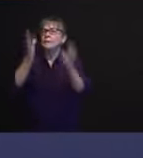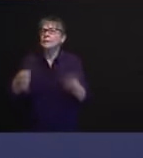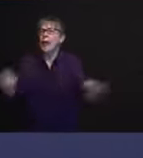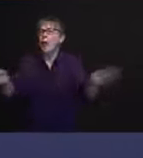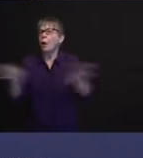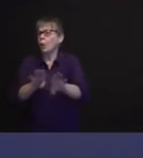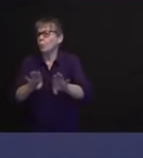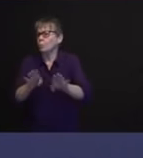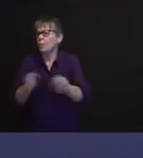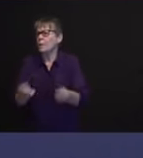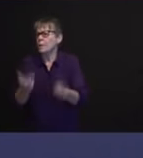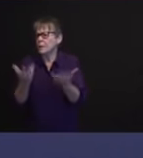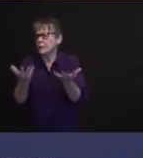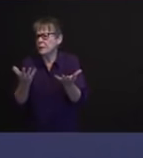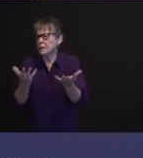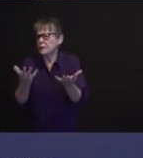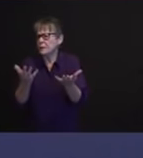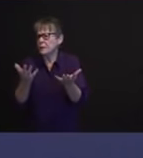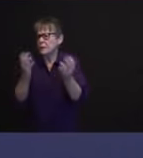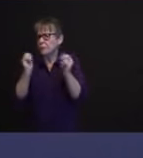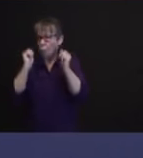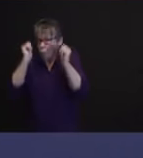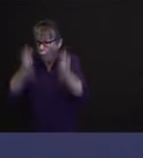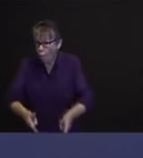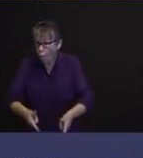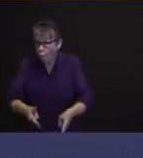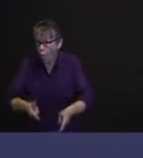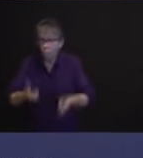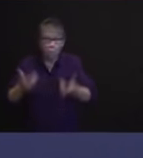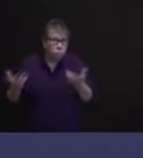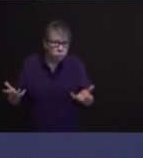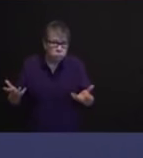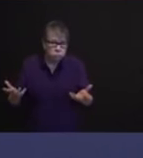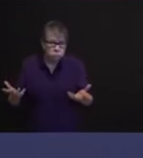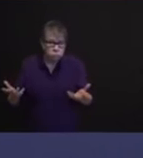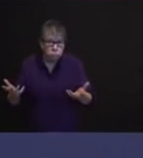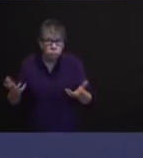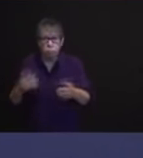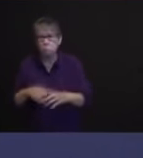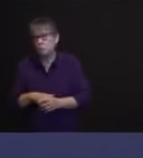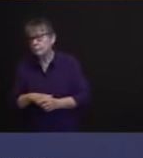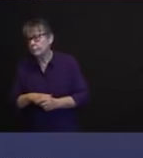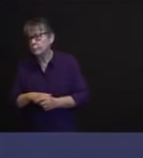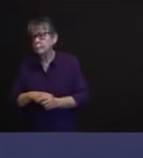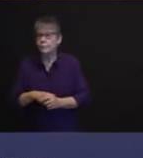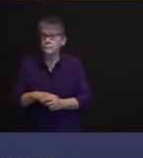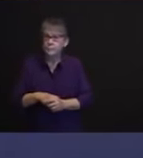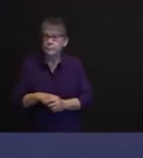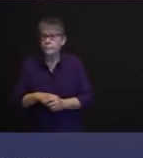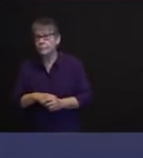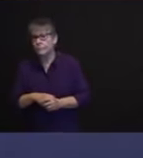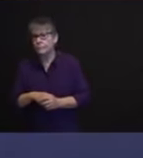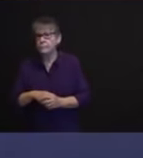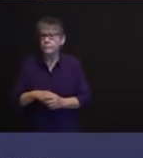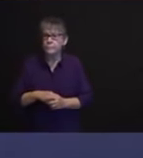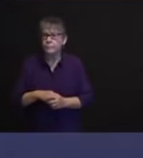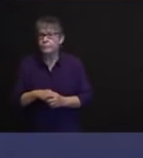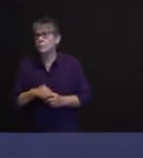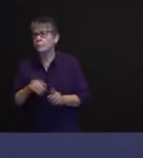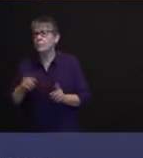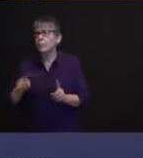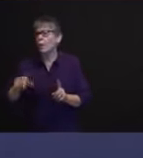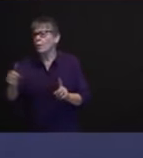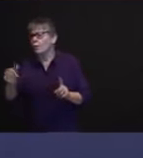hit 200 new diagnoses and the city's team could no longer keep up. Has this happened in Newark or other hard-hit communities in New Jersey? And what do you